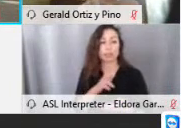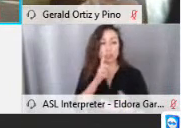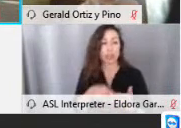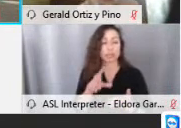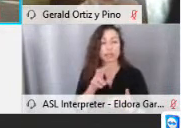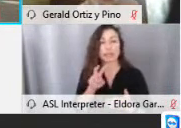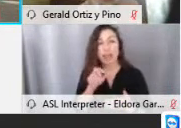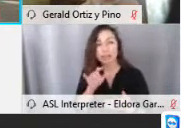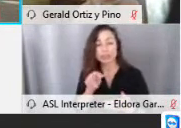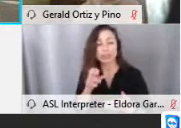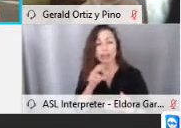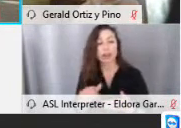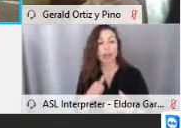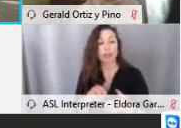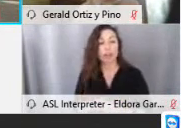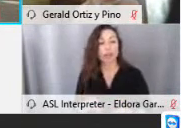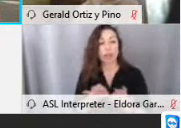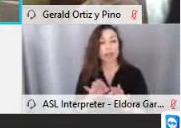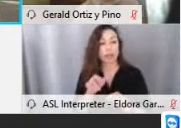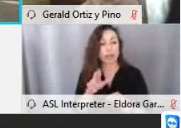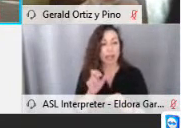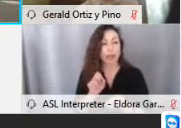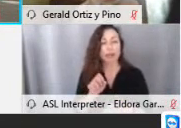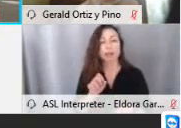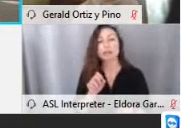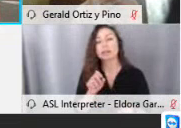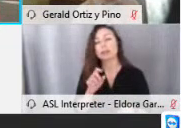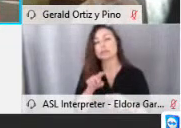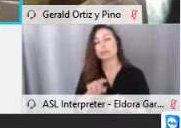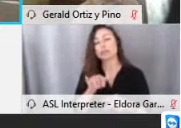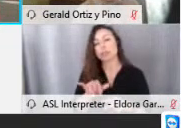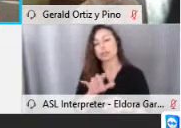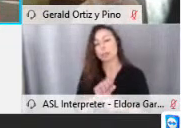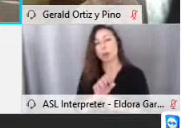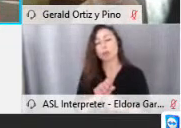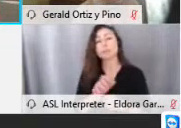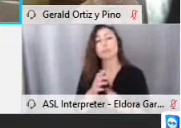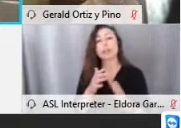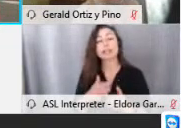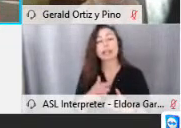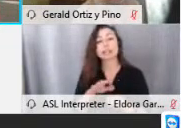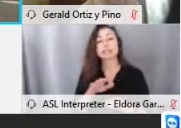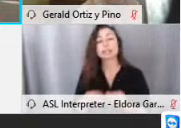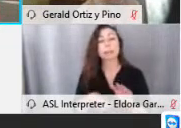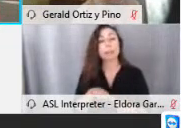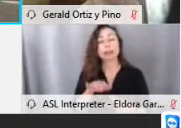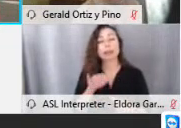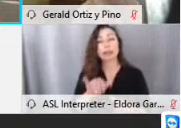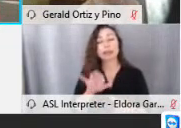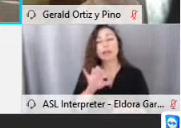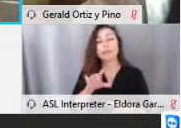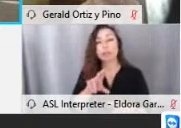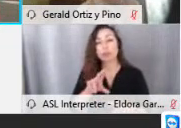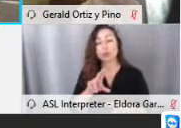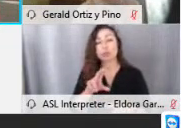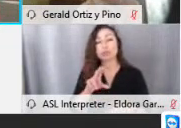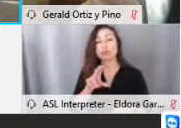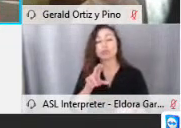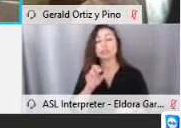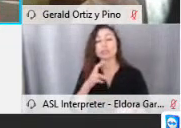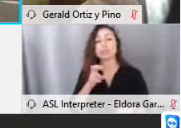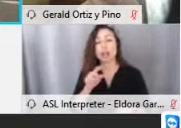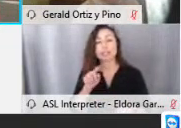and all of the other critical care that's really provided during those appointments. Next steps in this effort are a flu shot, a text and